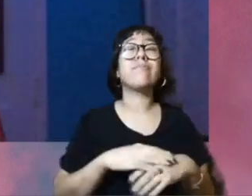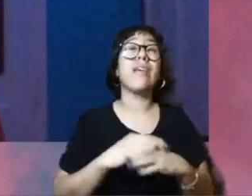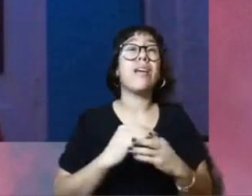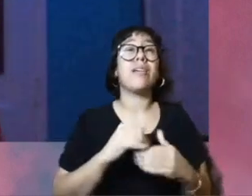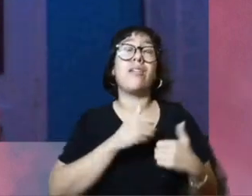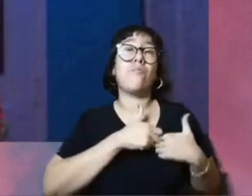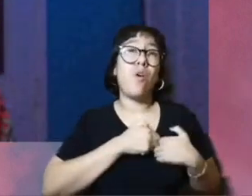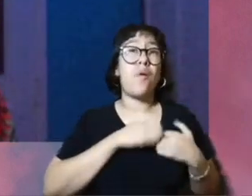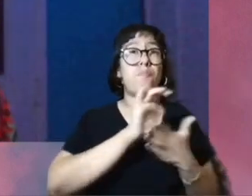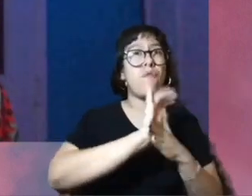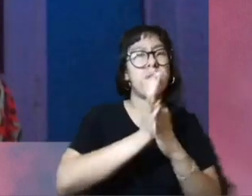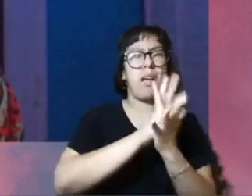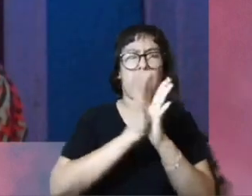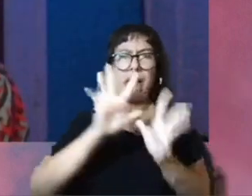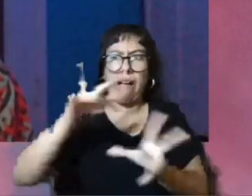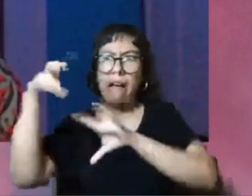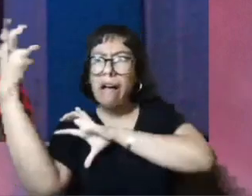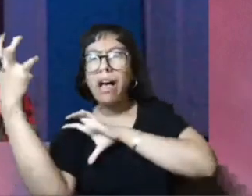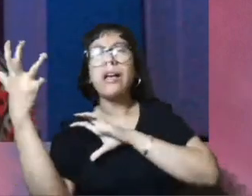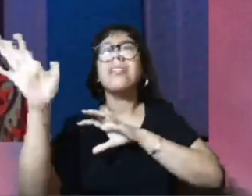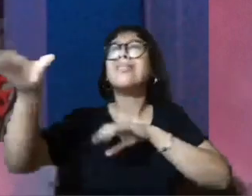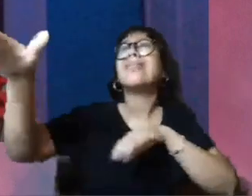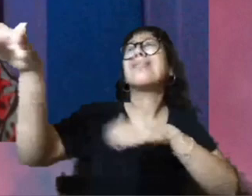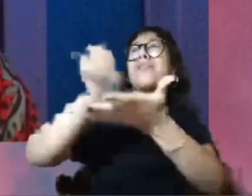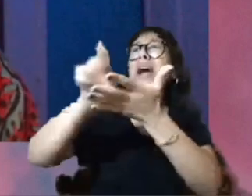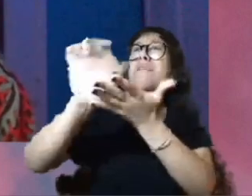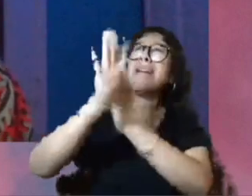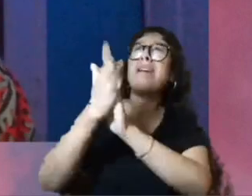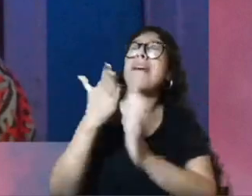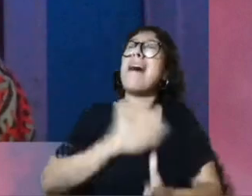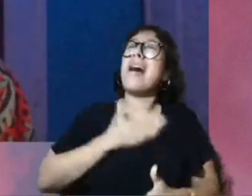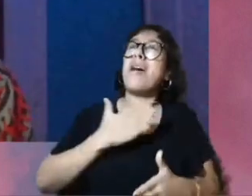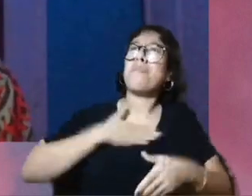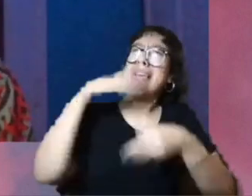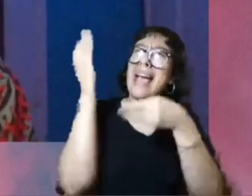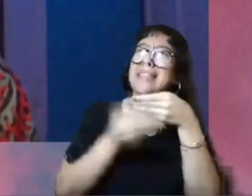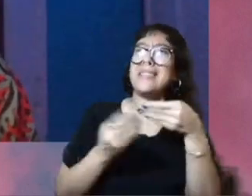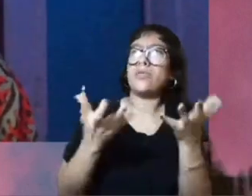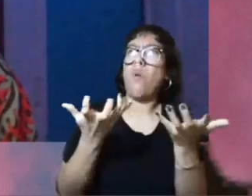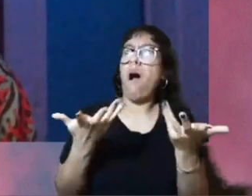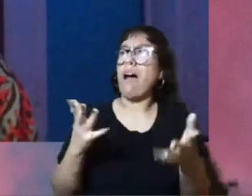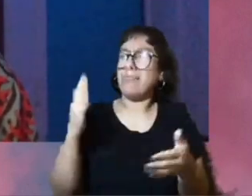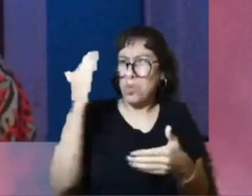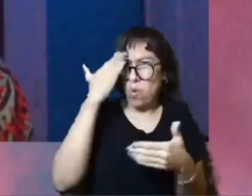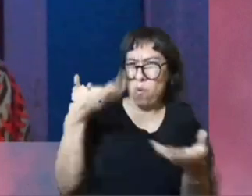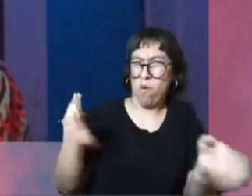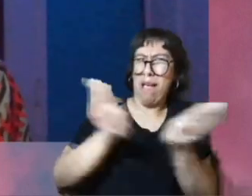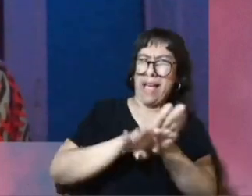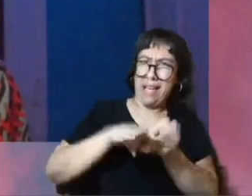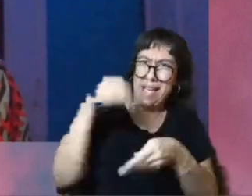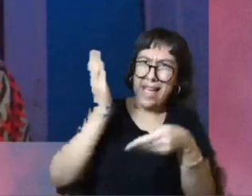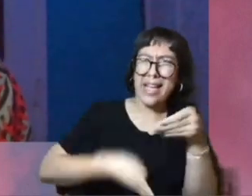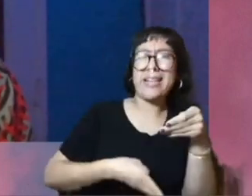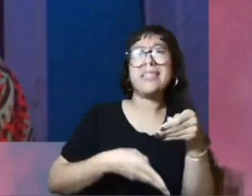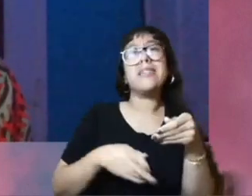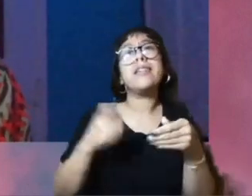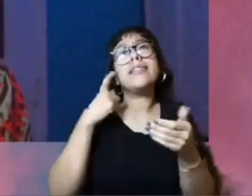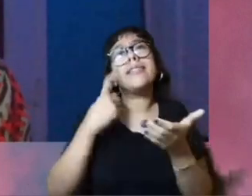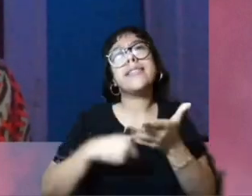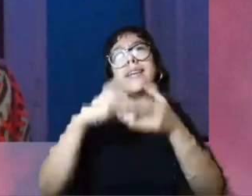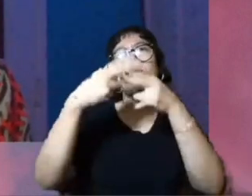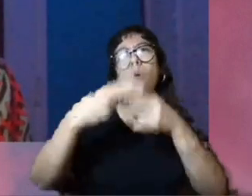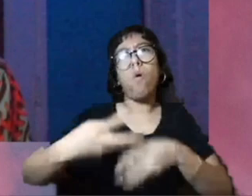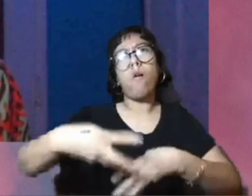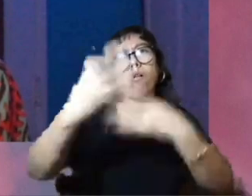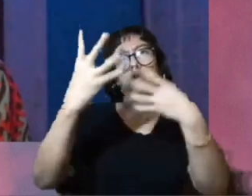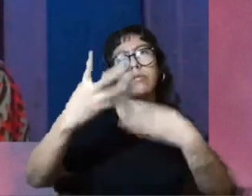the screenwriters to give us happy endings, to give us closure, to let those credits roll and